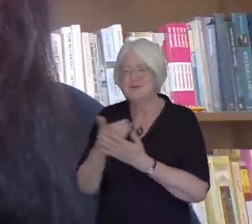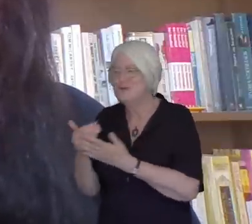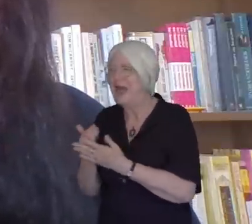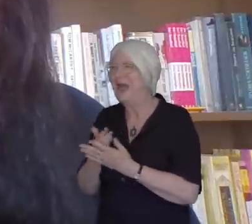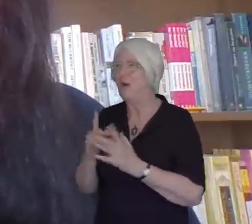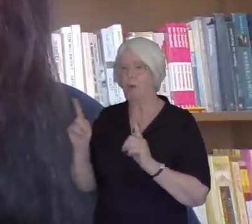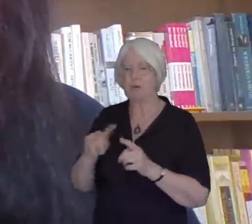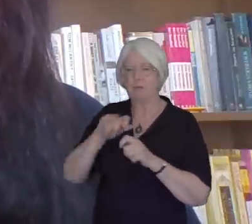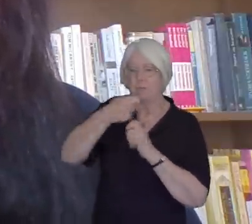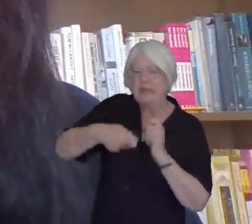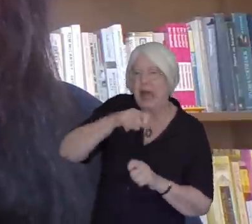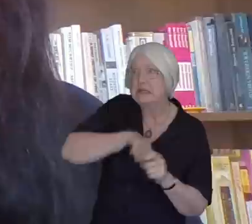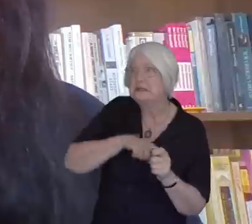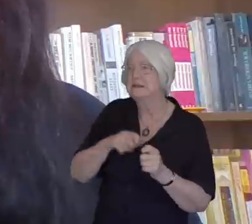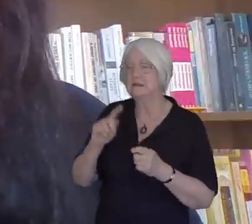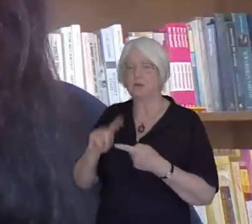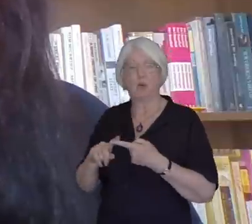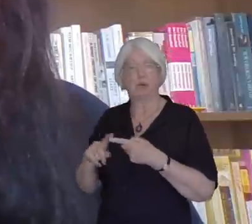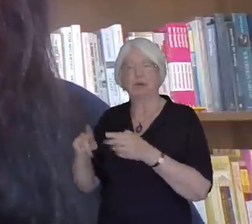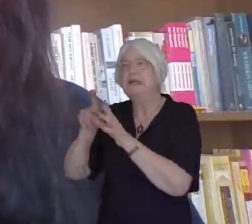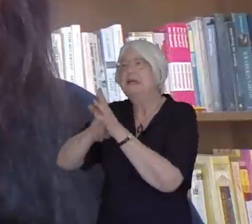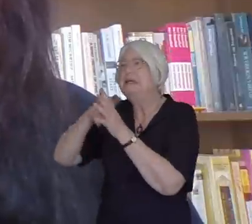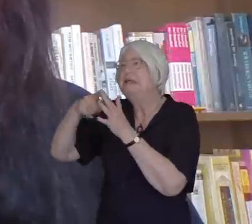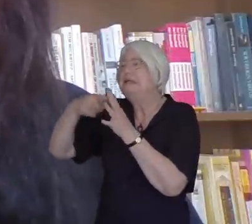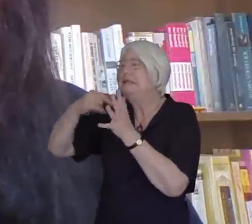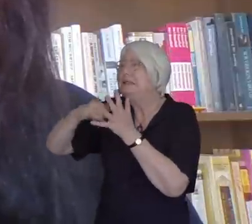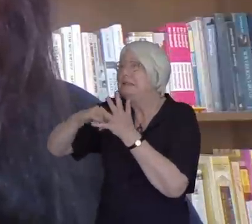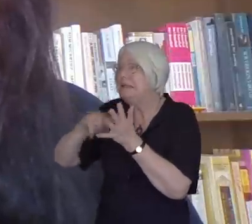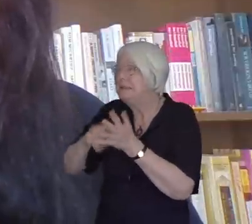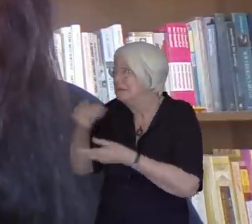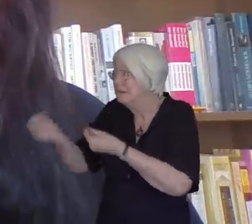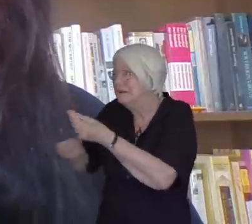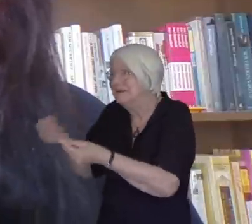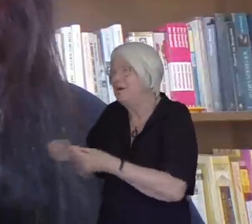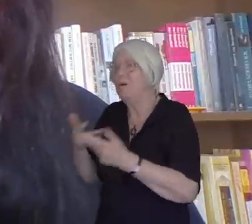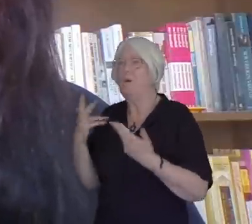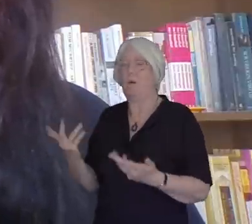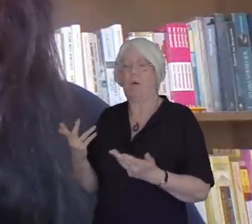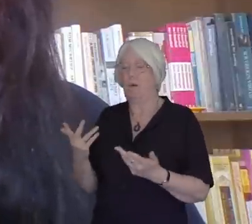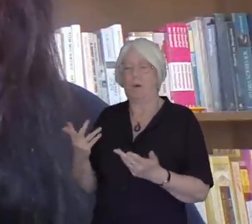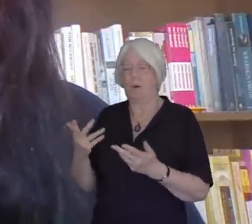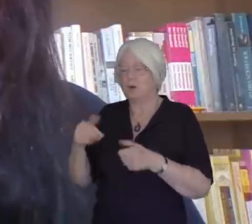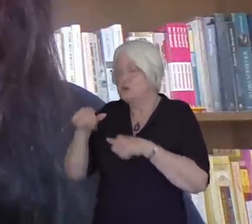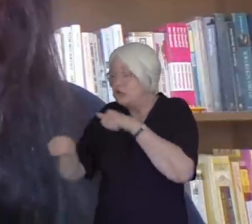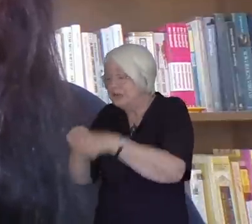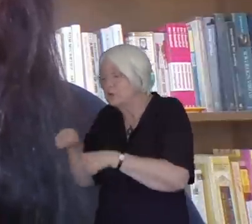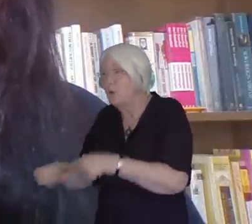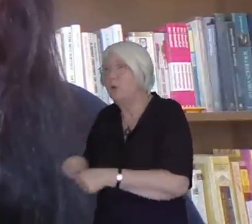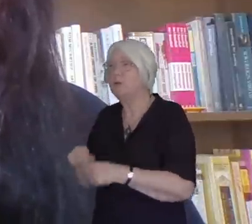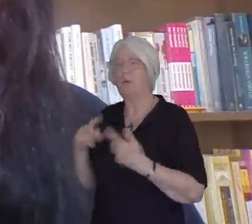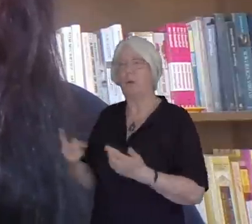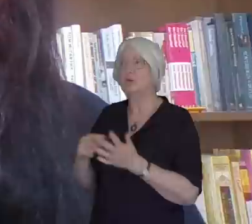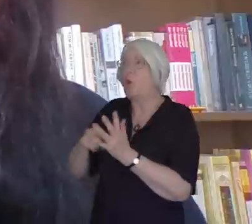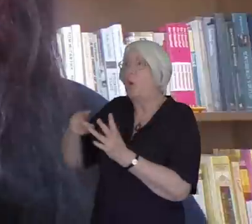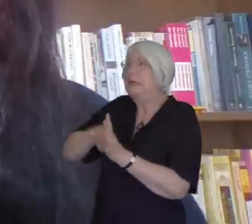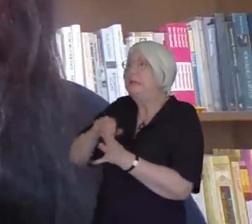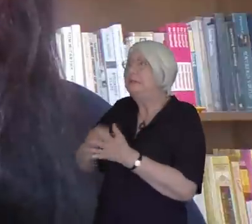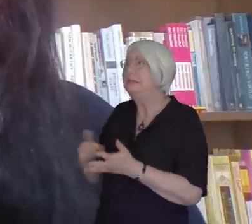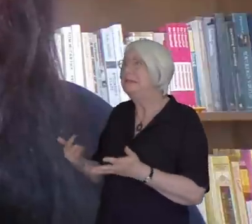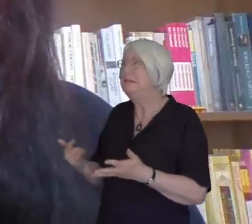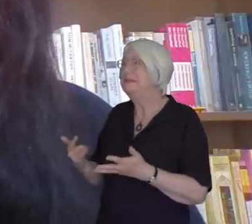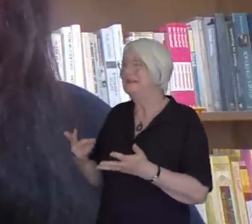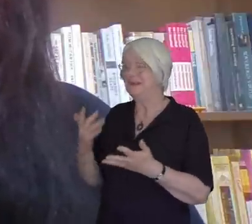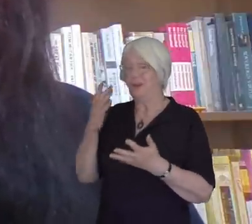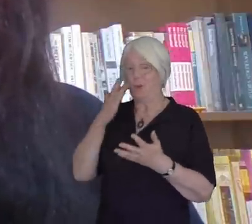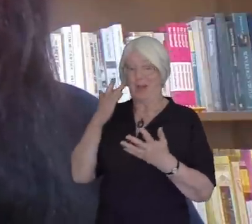We share what we have. From bananas to yeast to jigsaw puzzles to toys for our children. We're